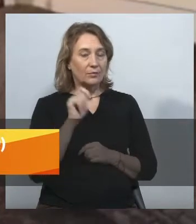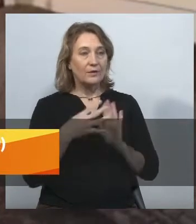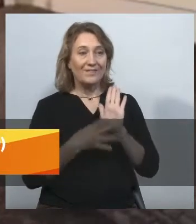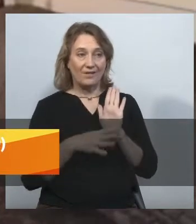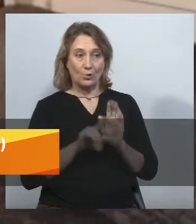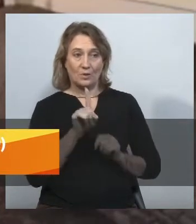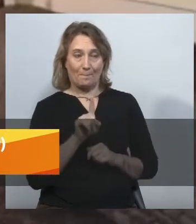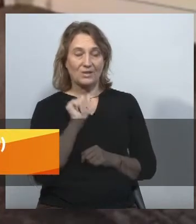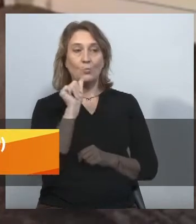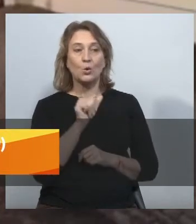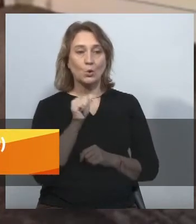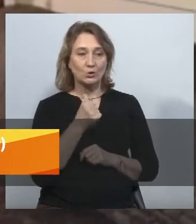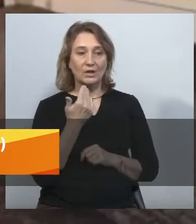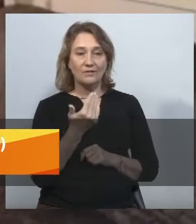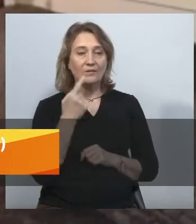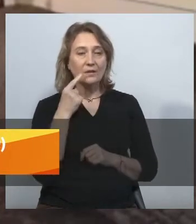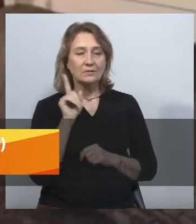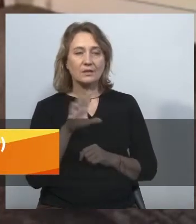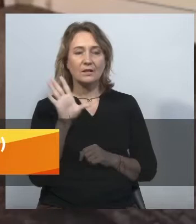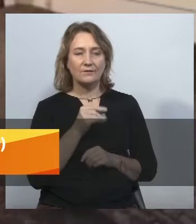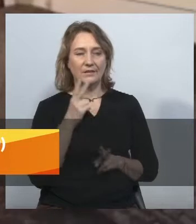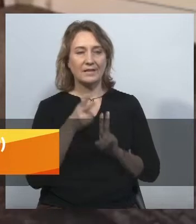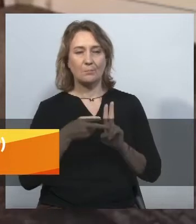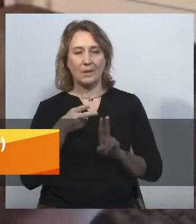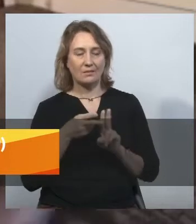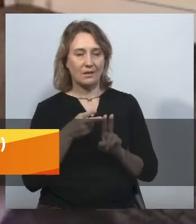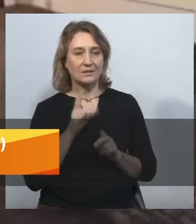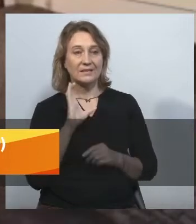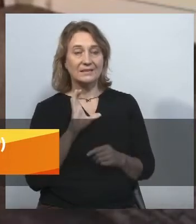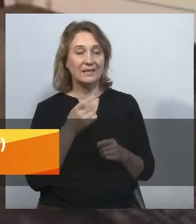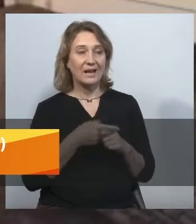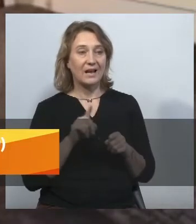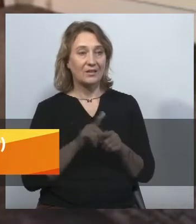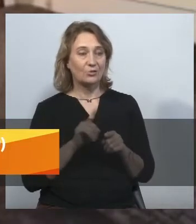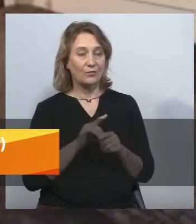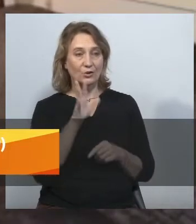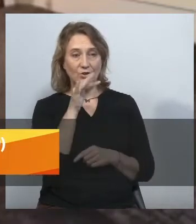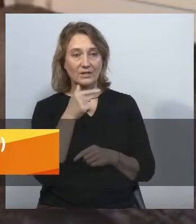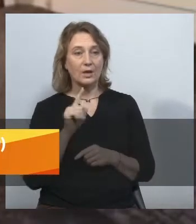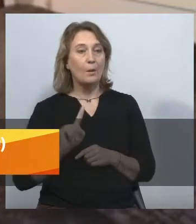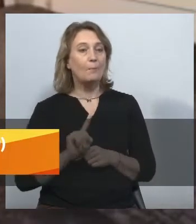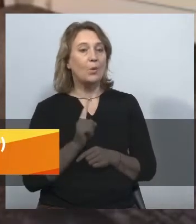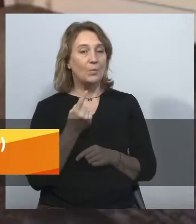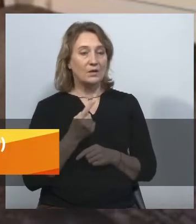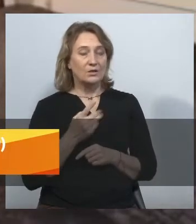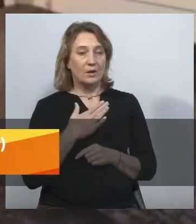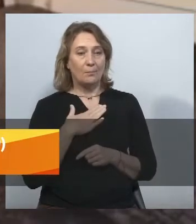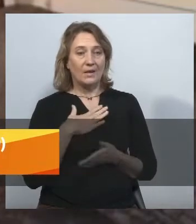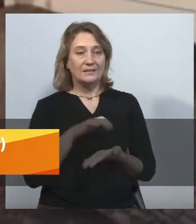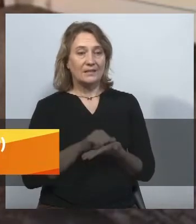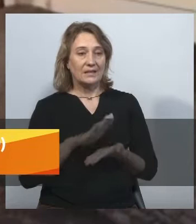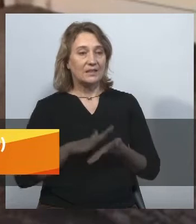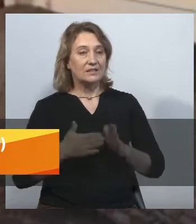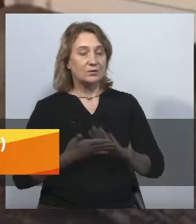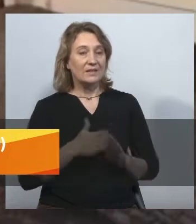rather different since then. So I'm the first to admit that my knowledge of the situation on the ground in the Ukraine when it